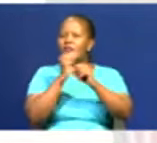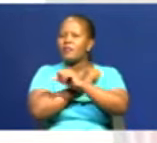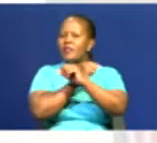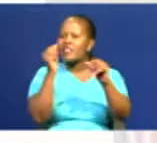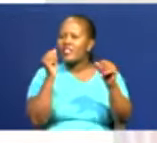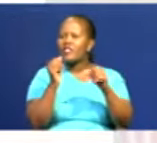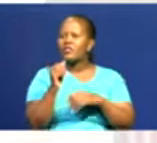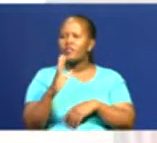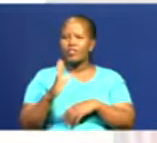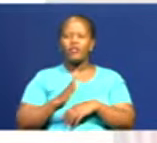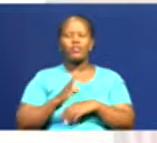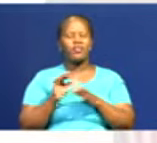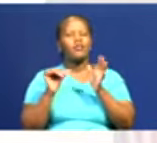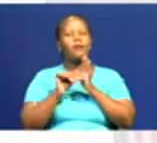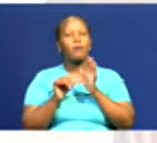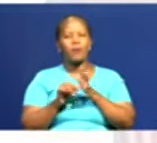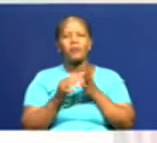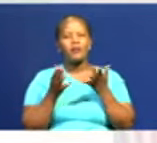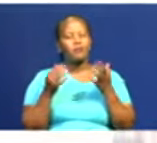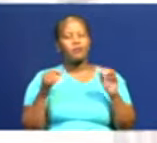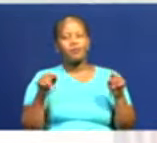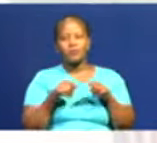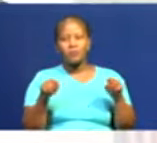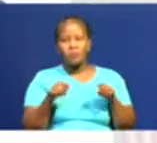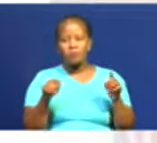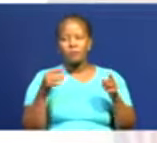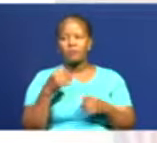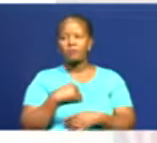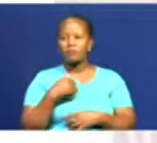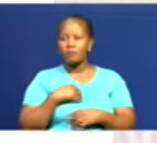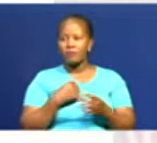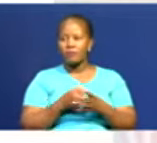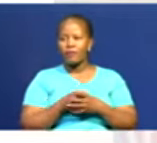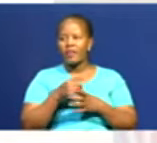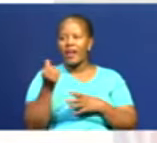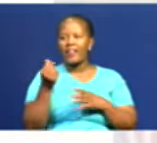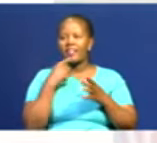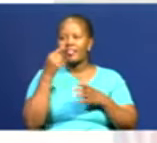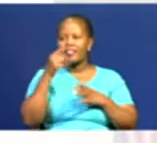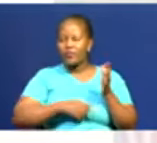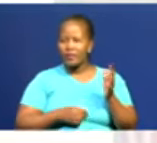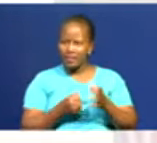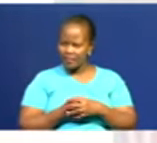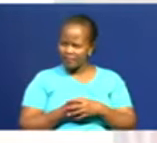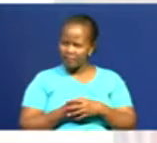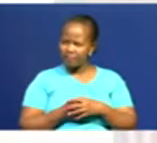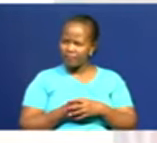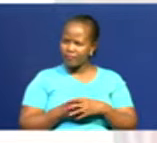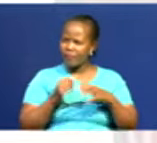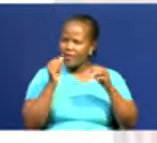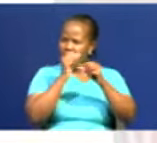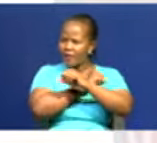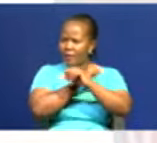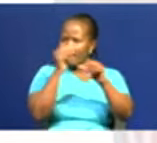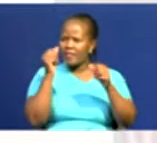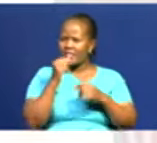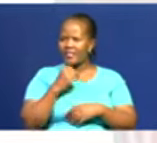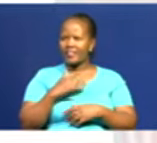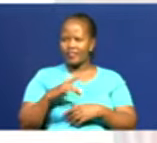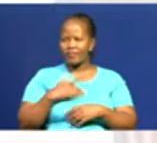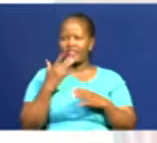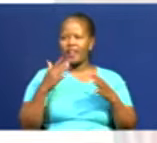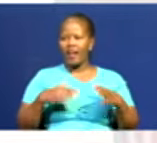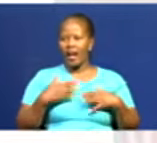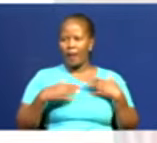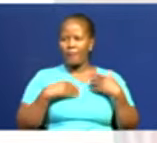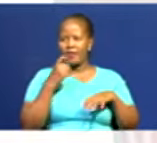na goosebumps from here to Lake Kivu. Njoroge, finishing up on the matter, tweeted, "Rais is feeling the thrilling